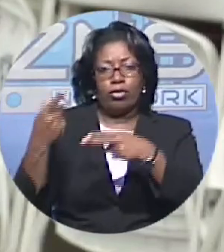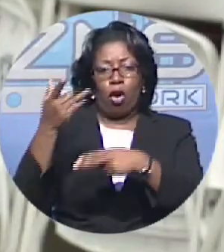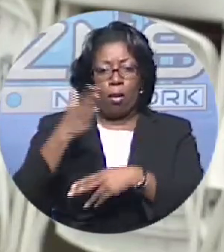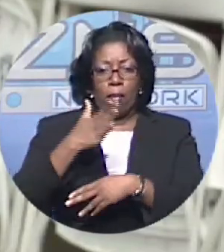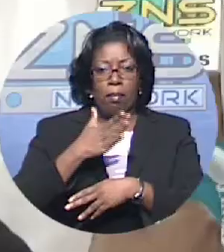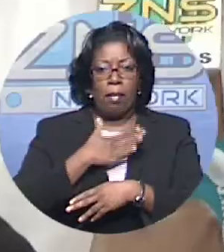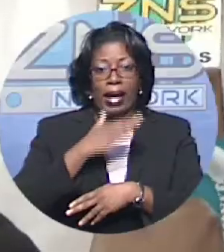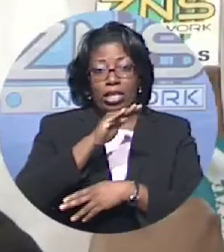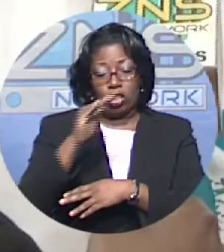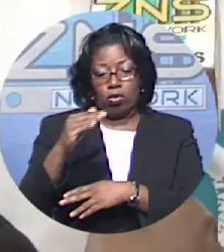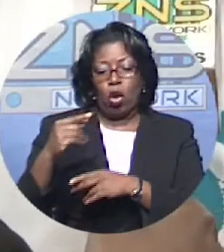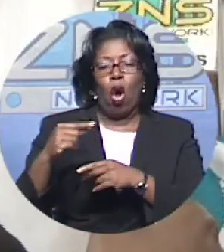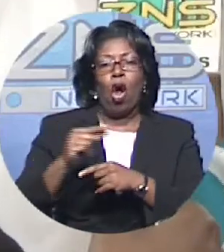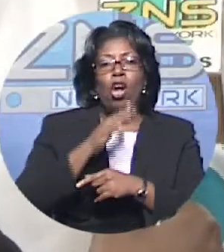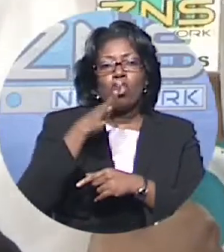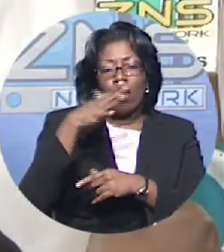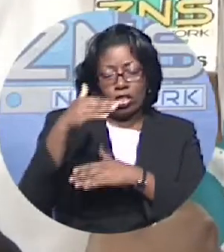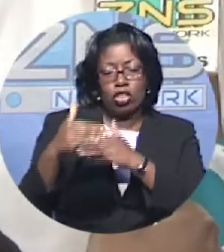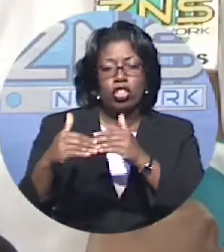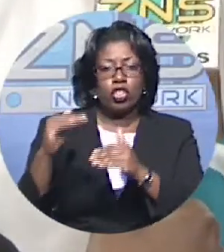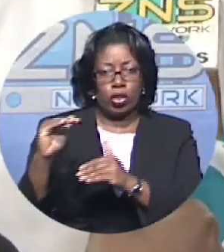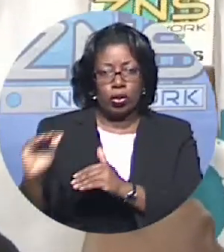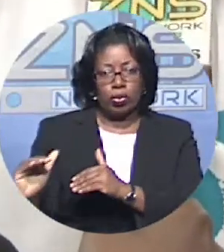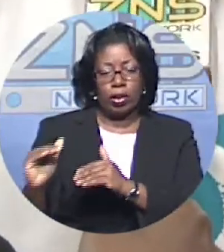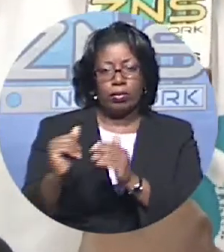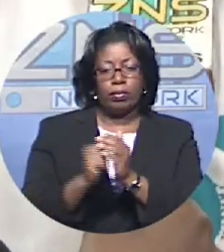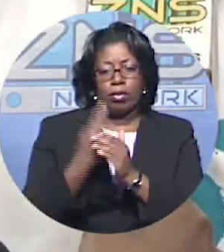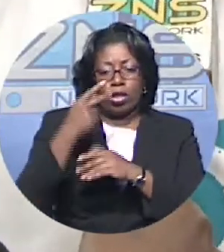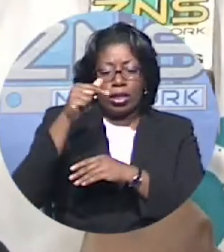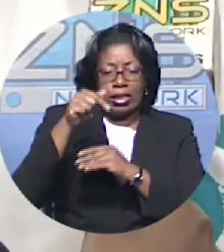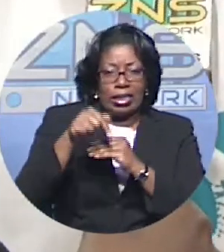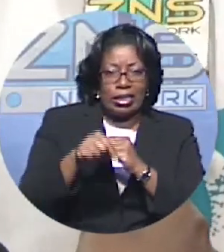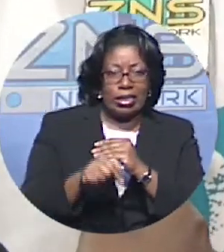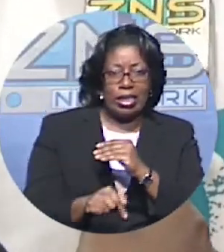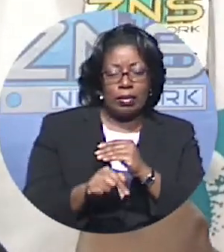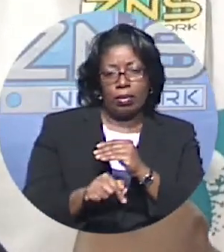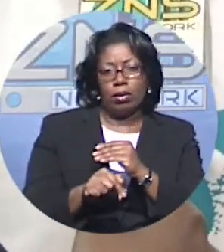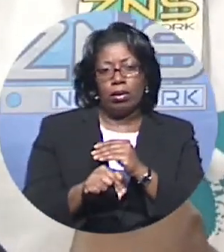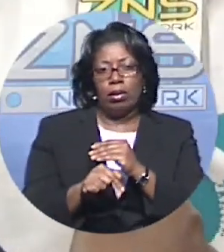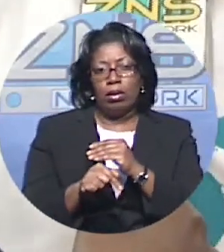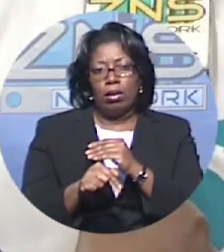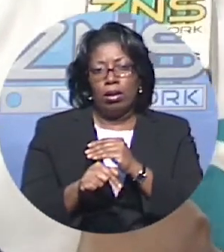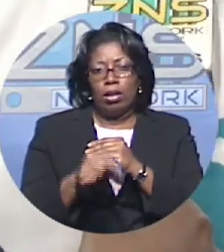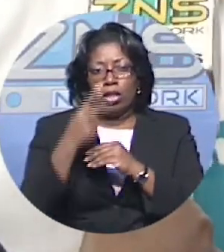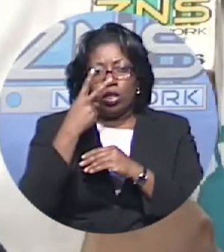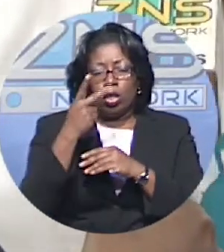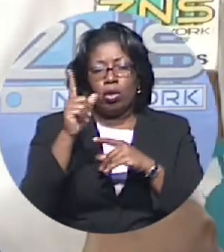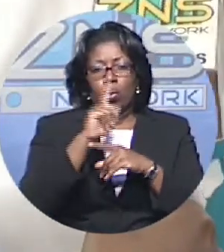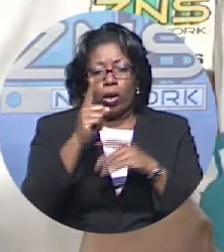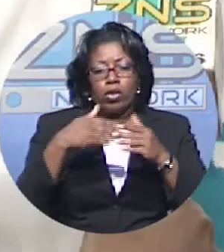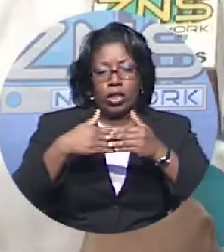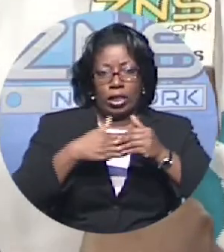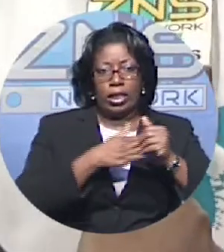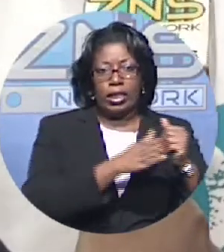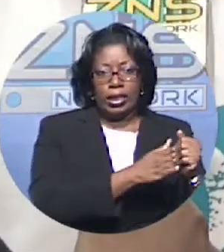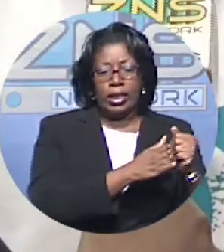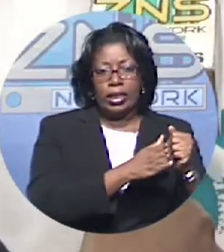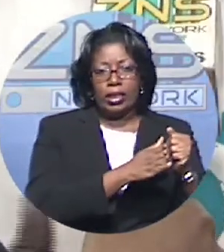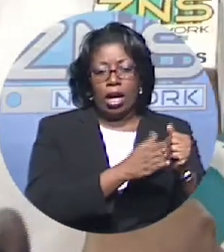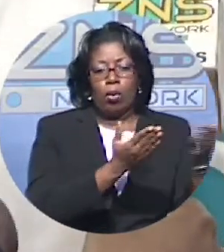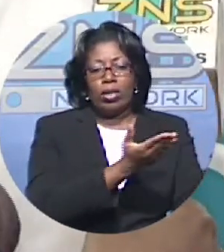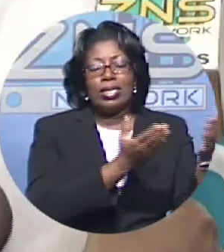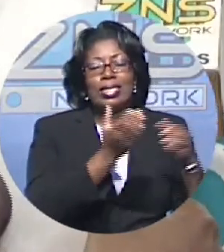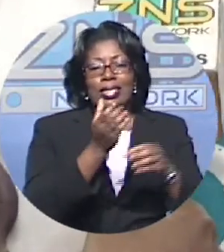my grandchildren. Really look within deep so you could find the real model. So I vote because I know where this would lead, where it would